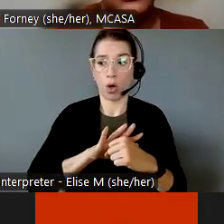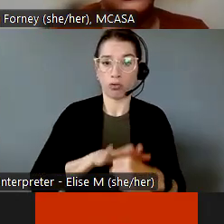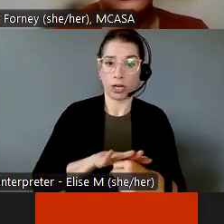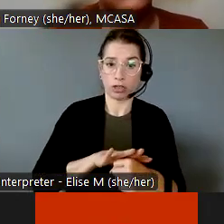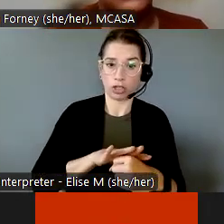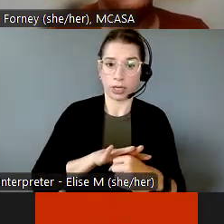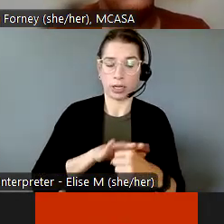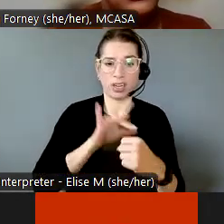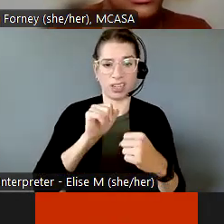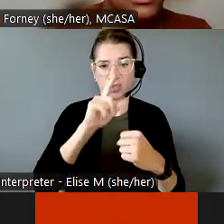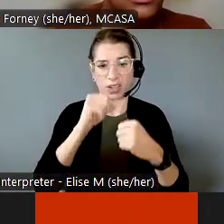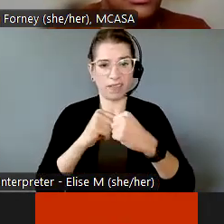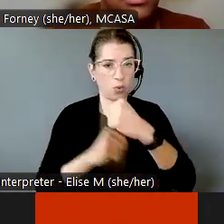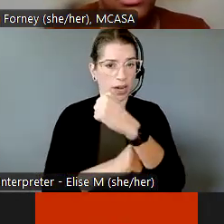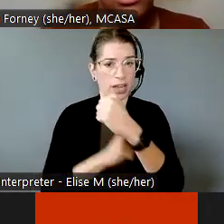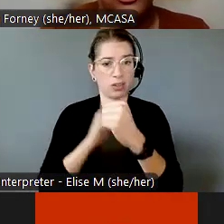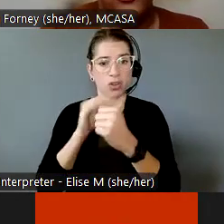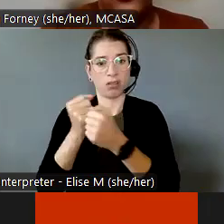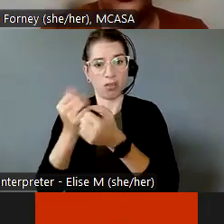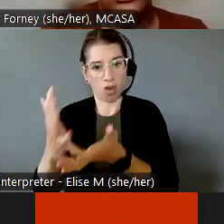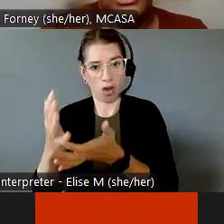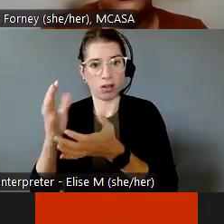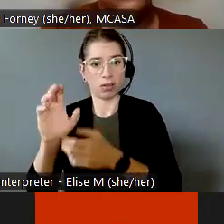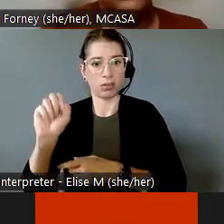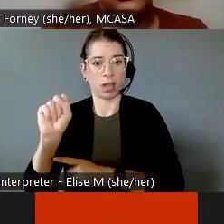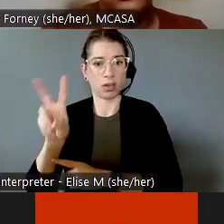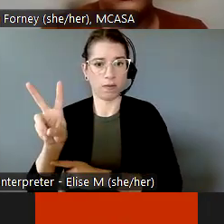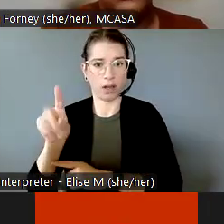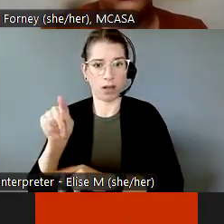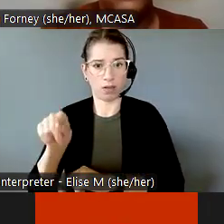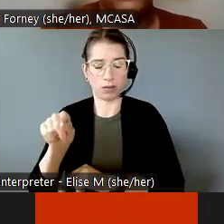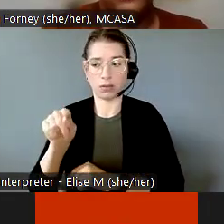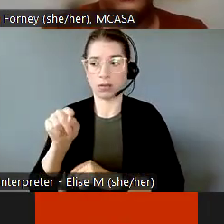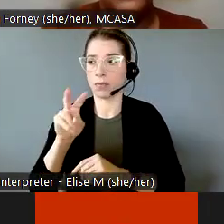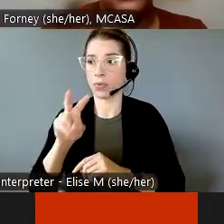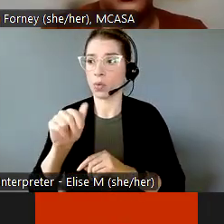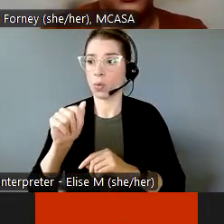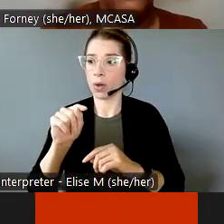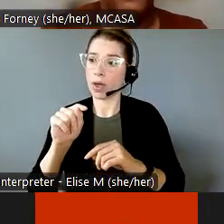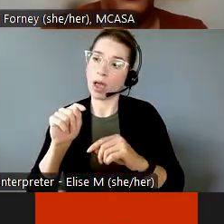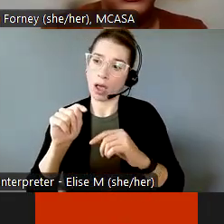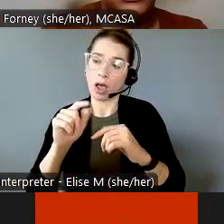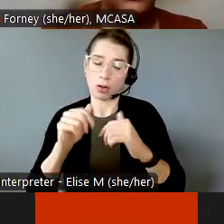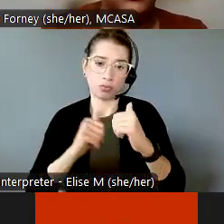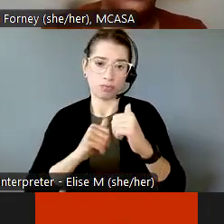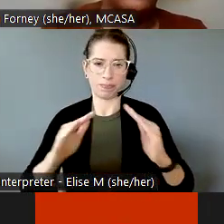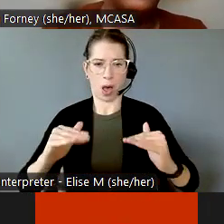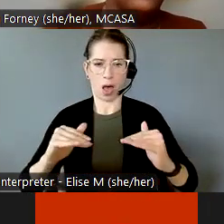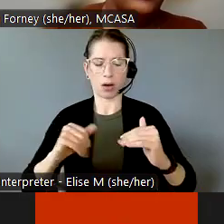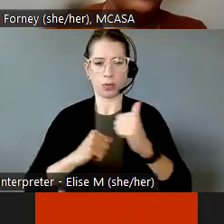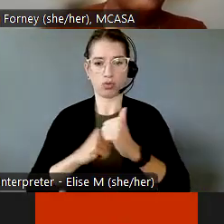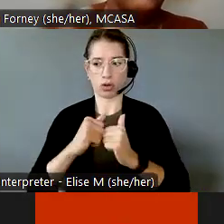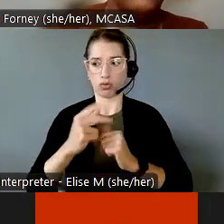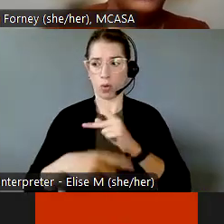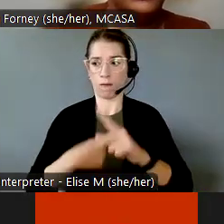the foundation of sexual violence. So if you look at the structural forms of oppression, this